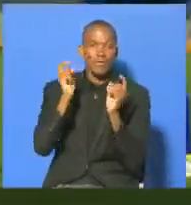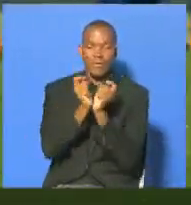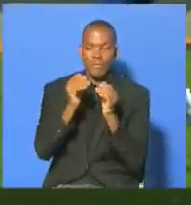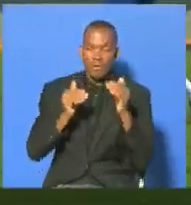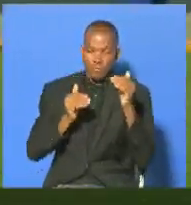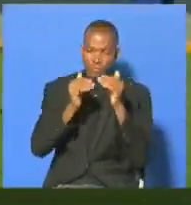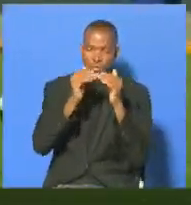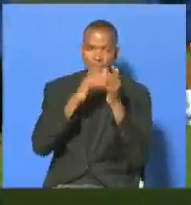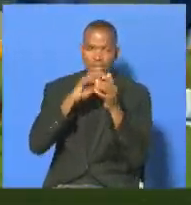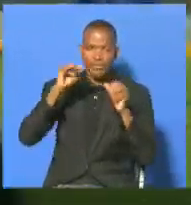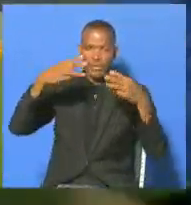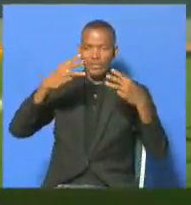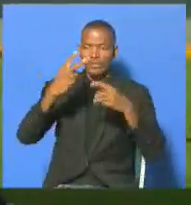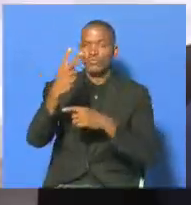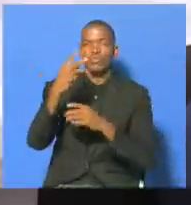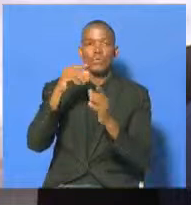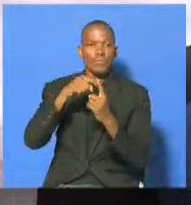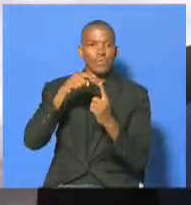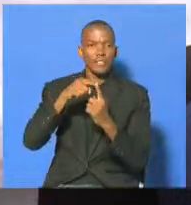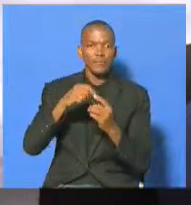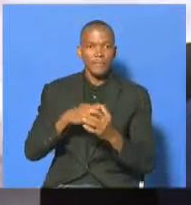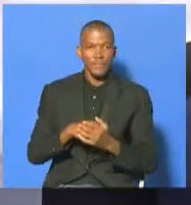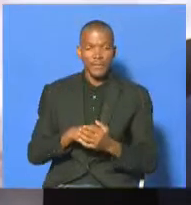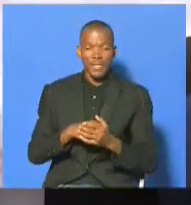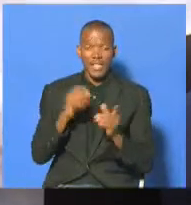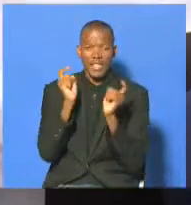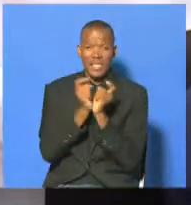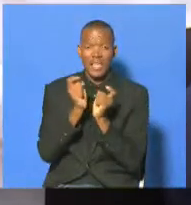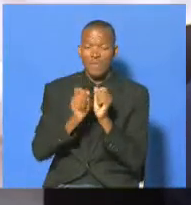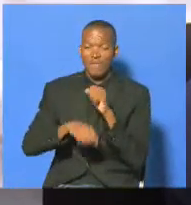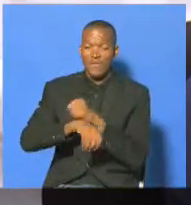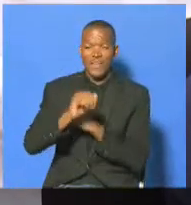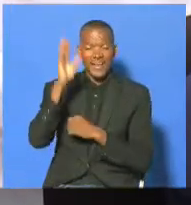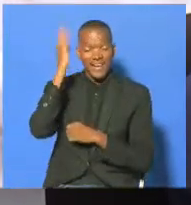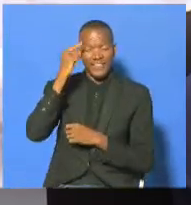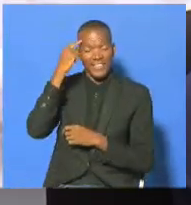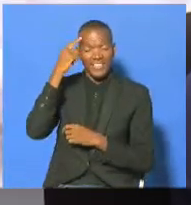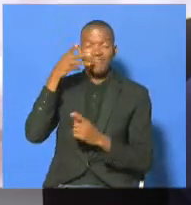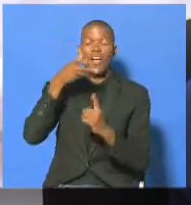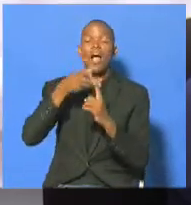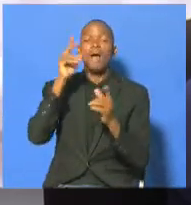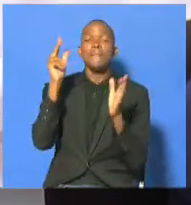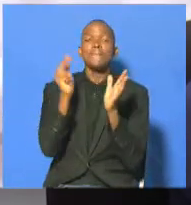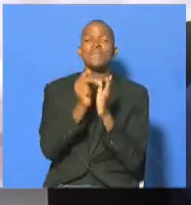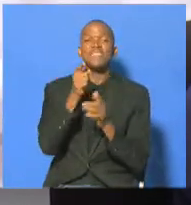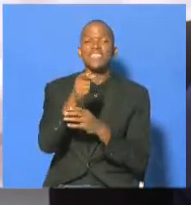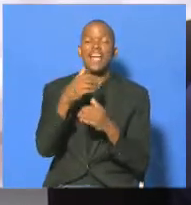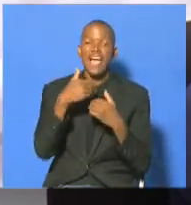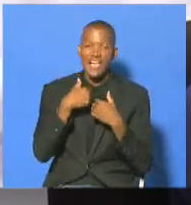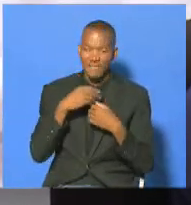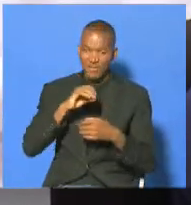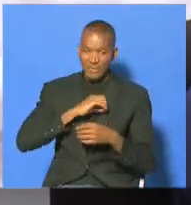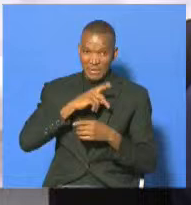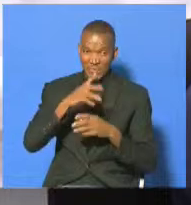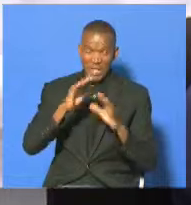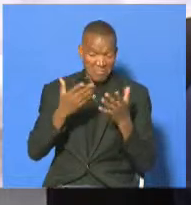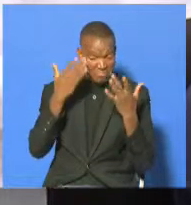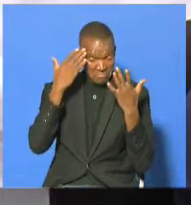and Galaxy to 2 points. Game of football, you never predict. It has its own